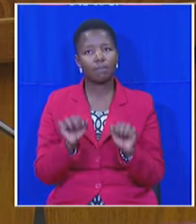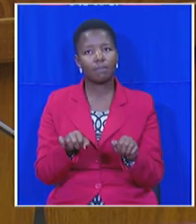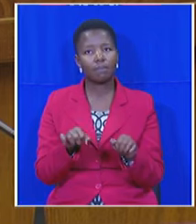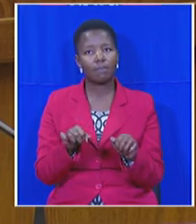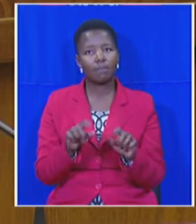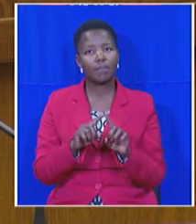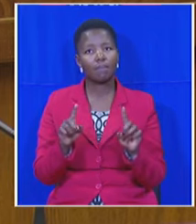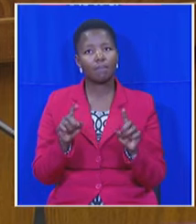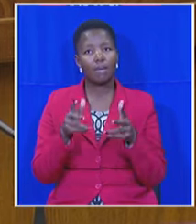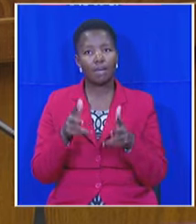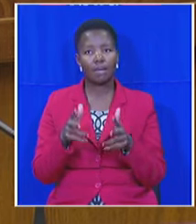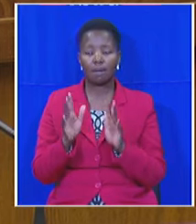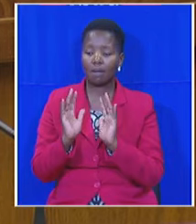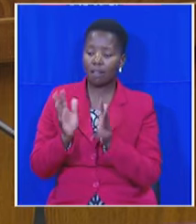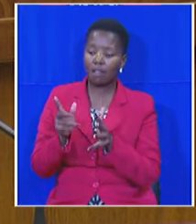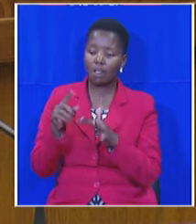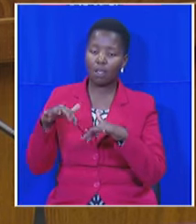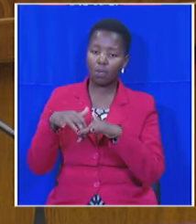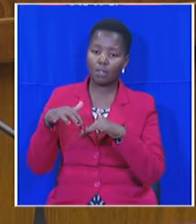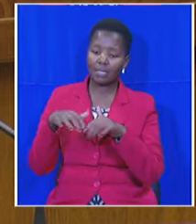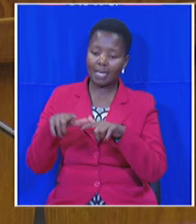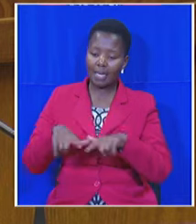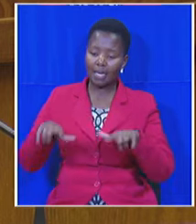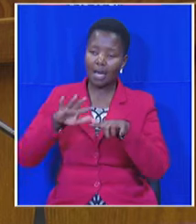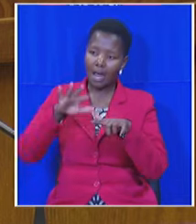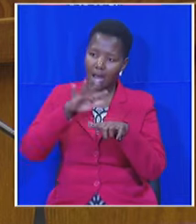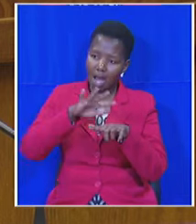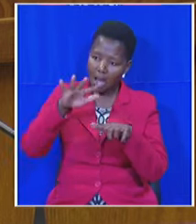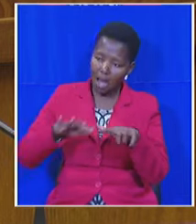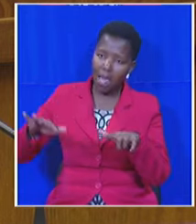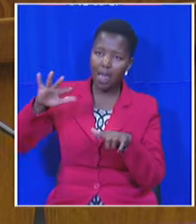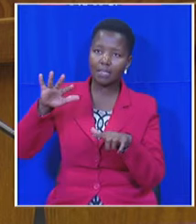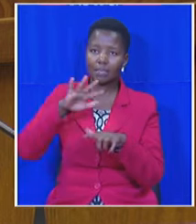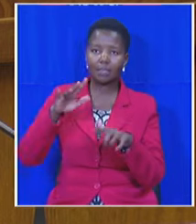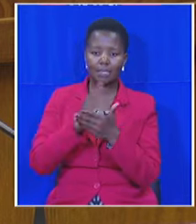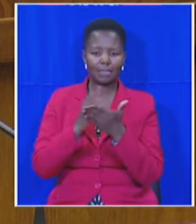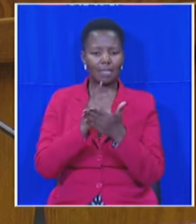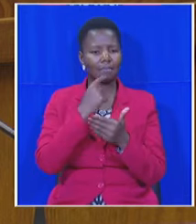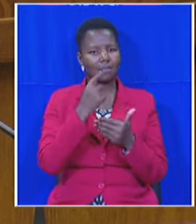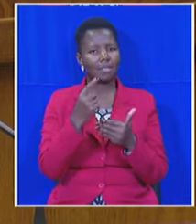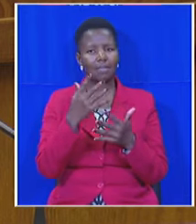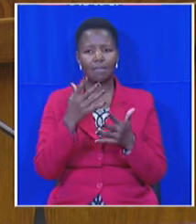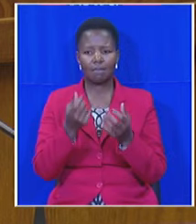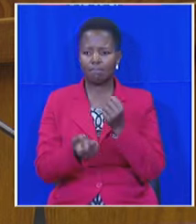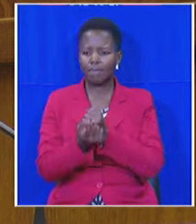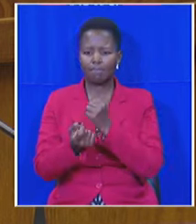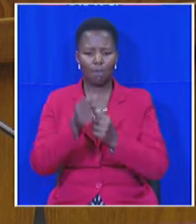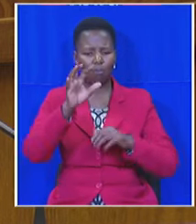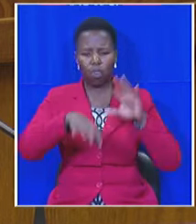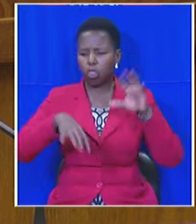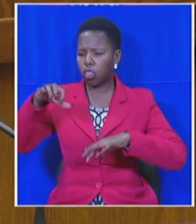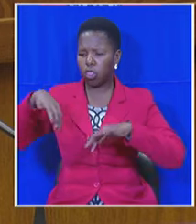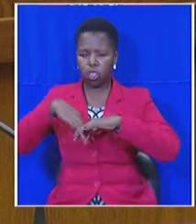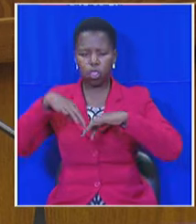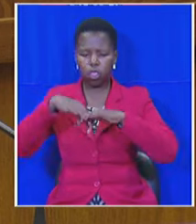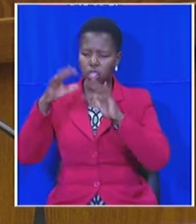of dumping millions of tons of waste on landfills, not mentioning the illegal dumping sites that pops up everywhere, this